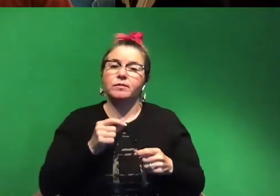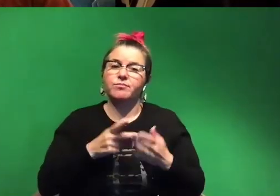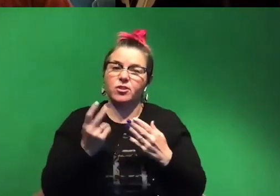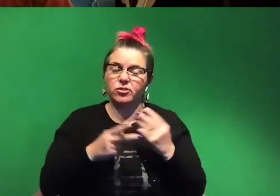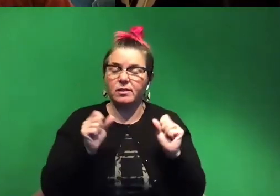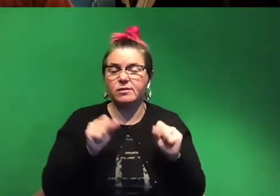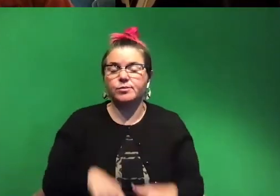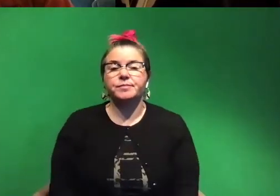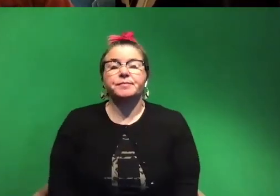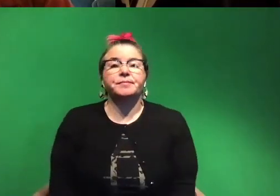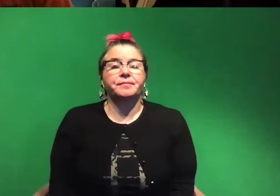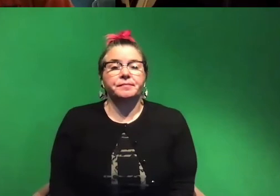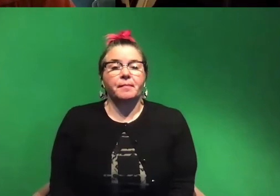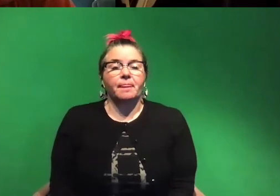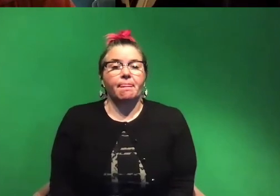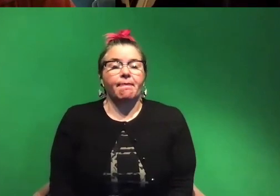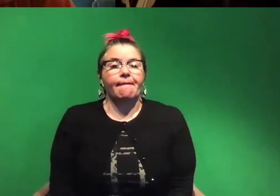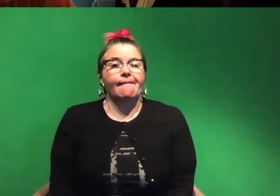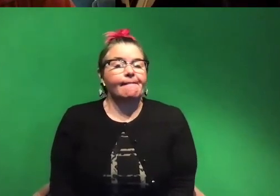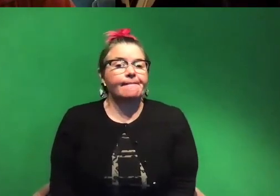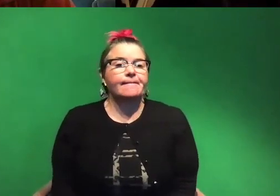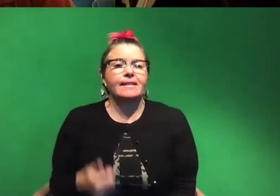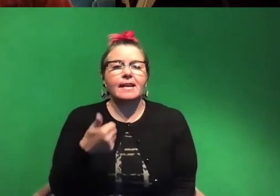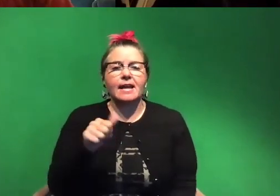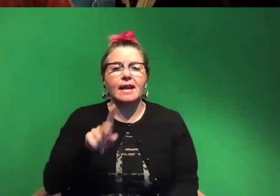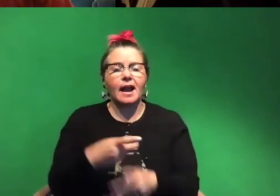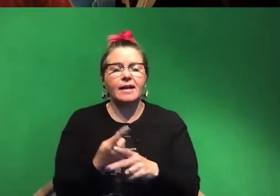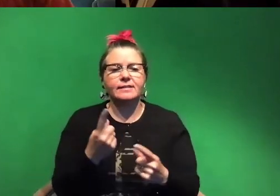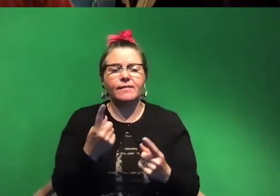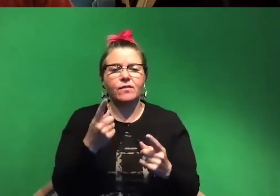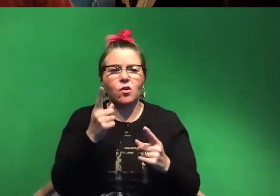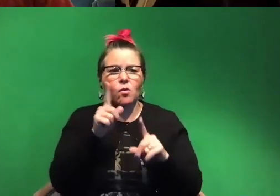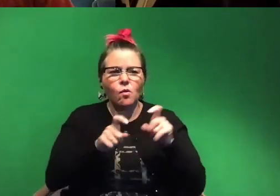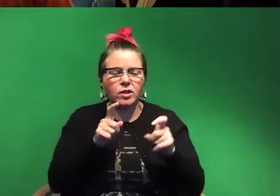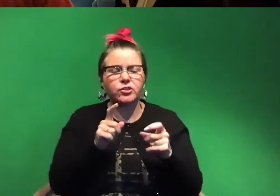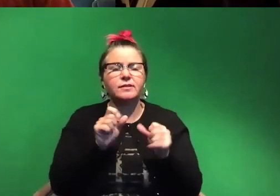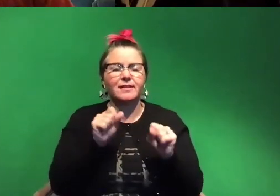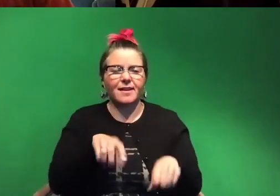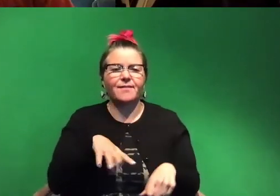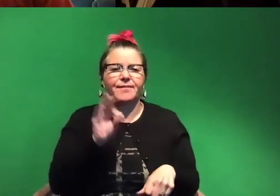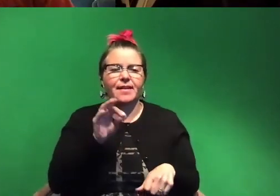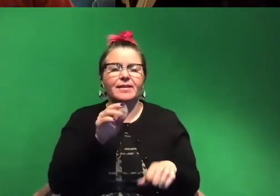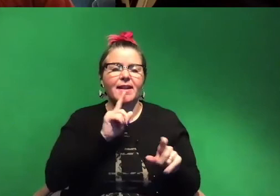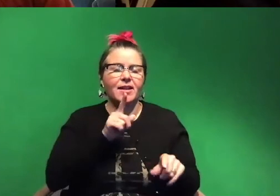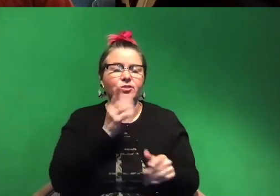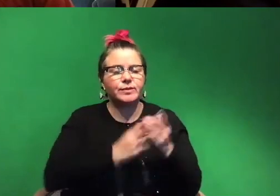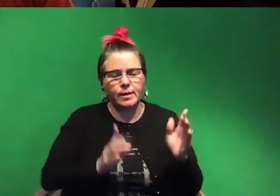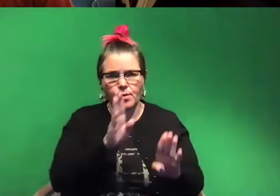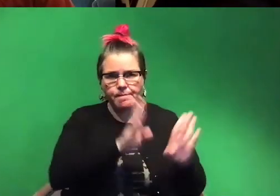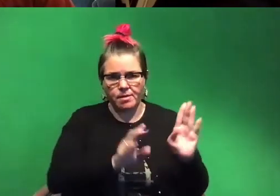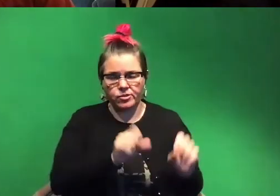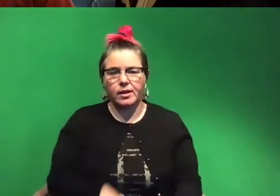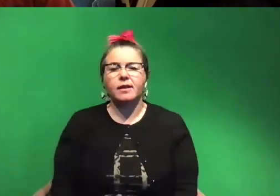can do. And any kinds of questions we have, we can probably find an answer somewhere in biology. That's a